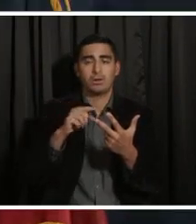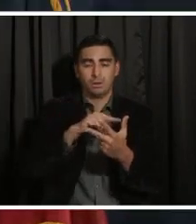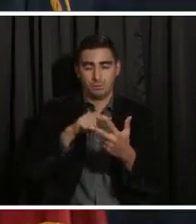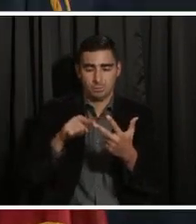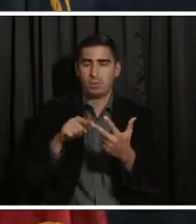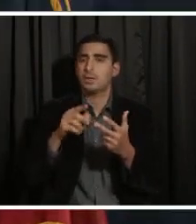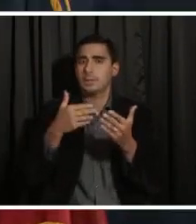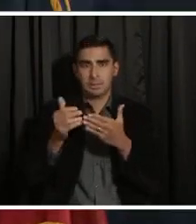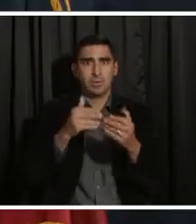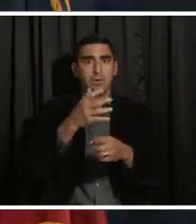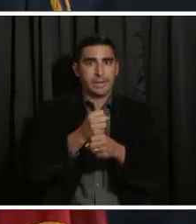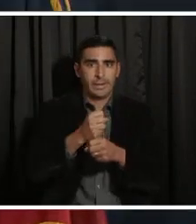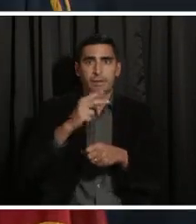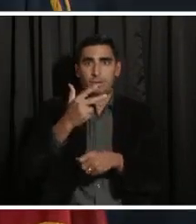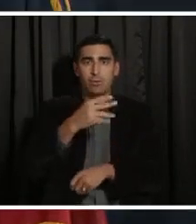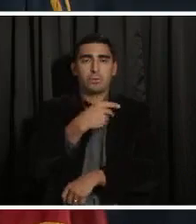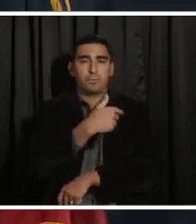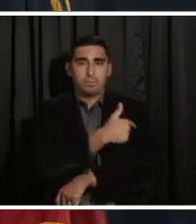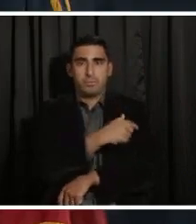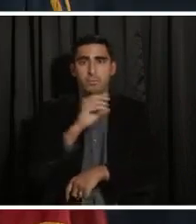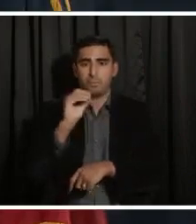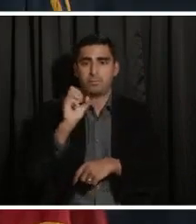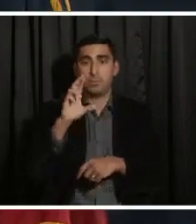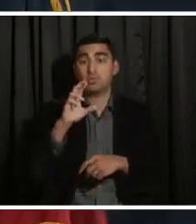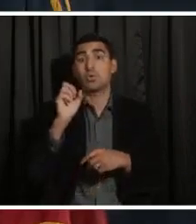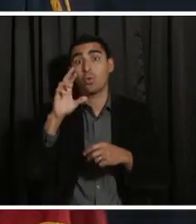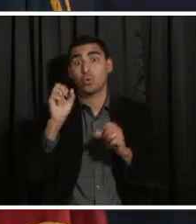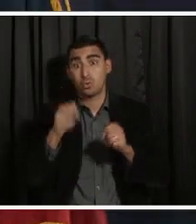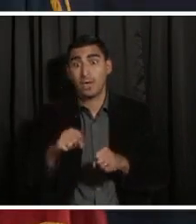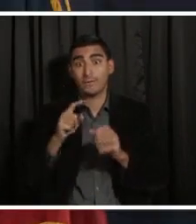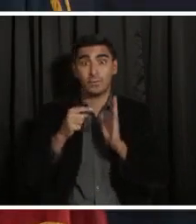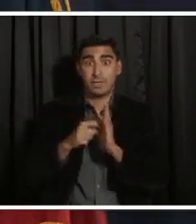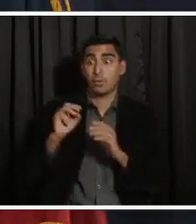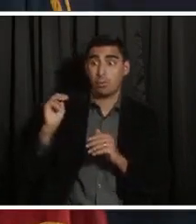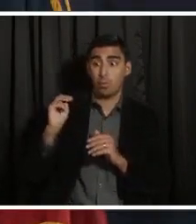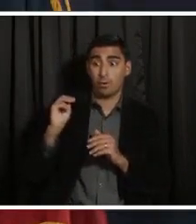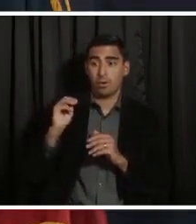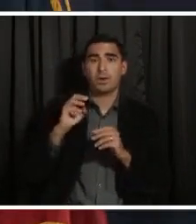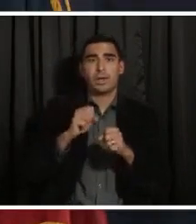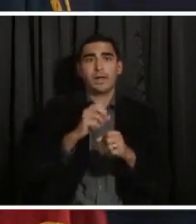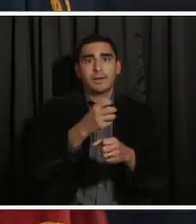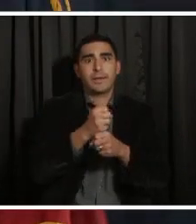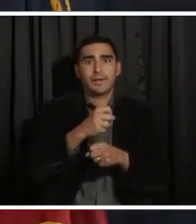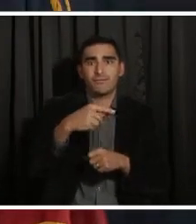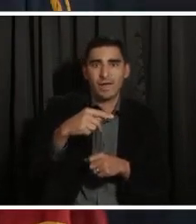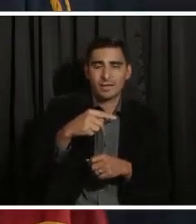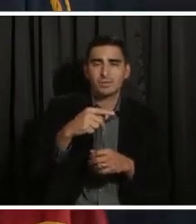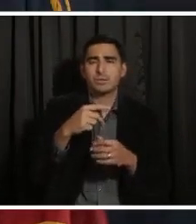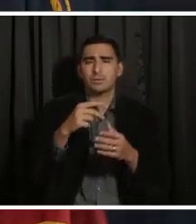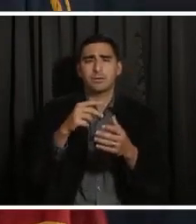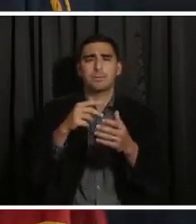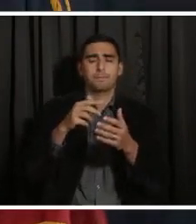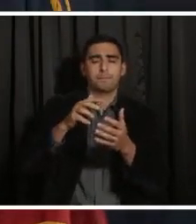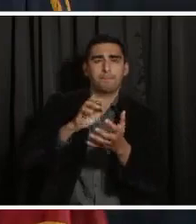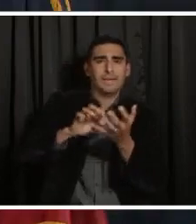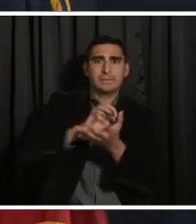there's ample data on from Europe and other places on the world just to increase convenience for folks as they get their